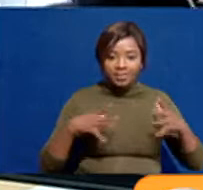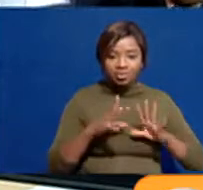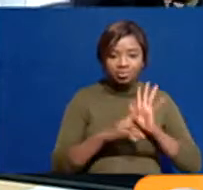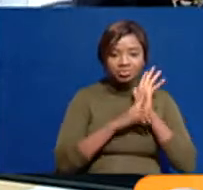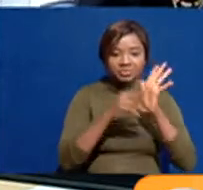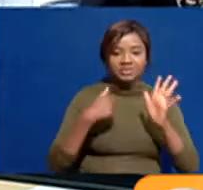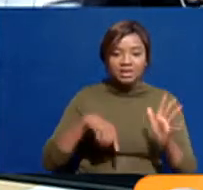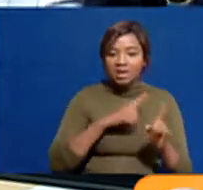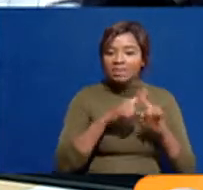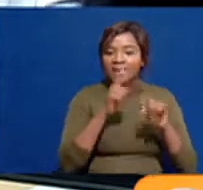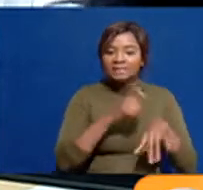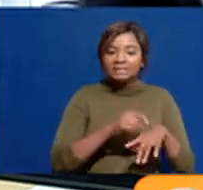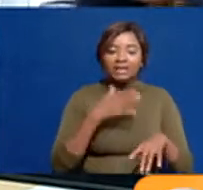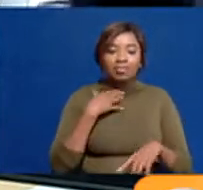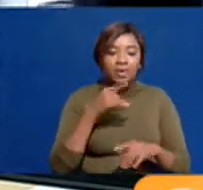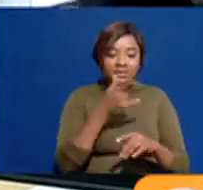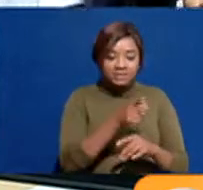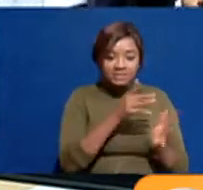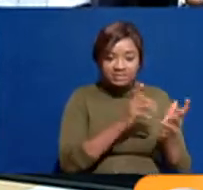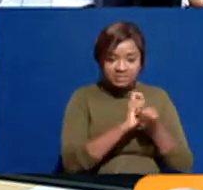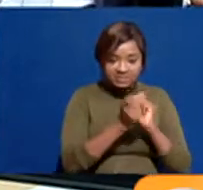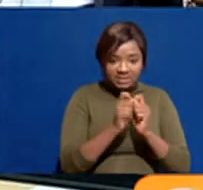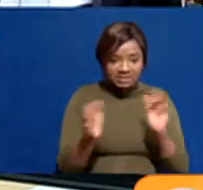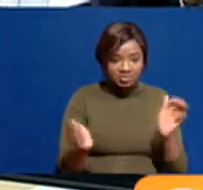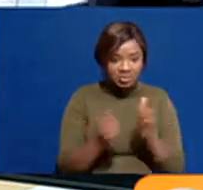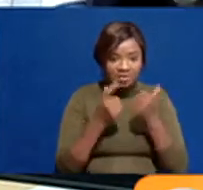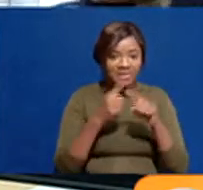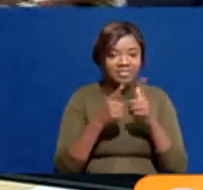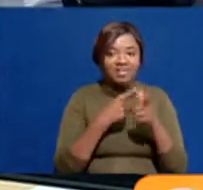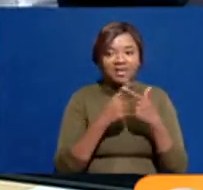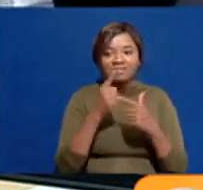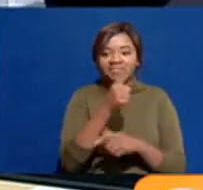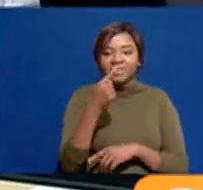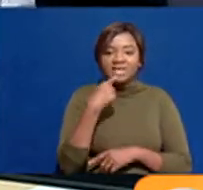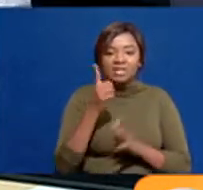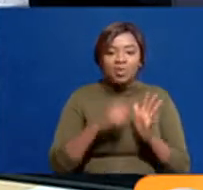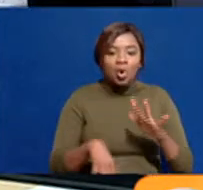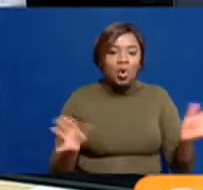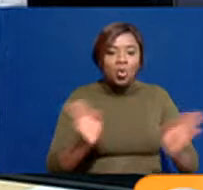told no. You know, they outnumbered us. So they wanted